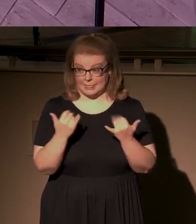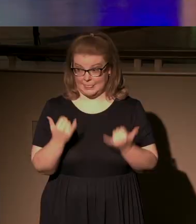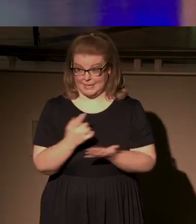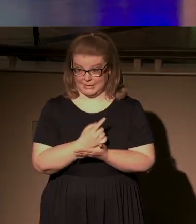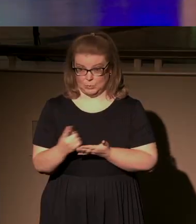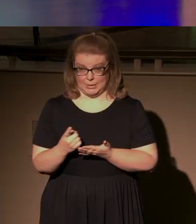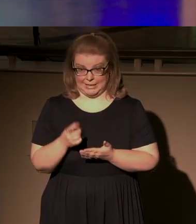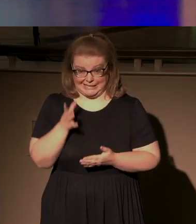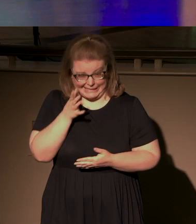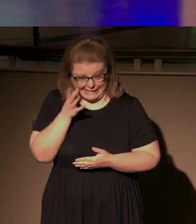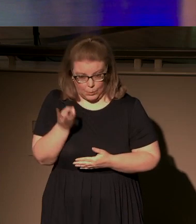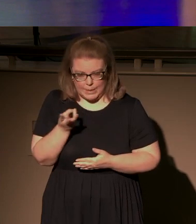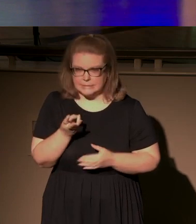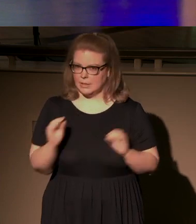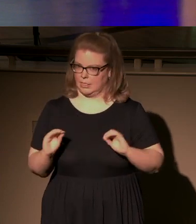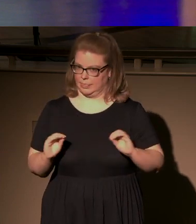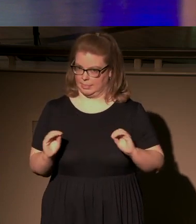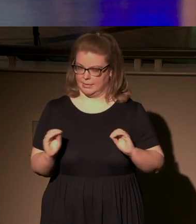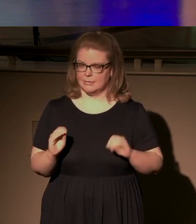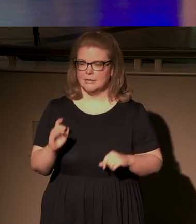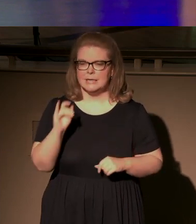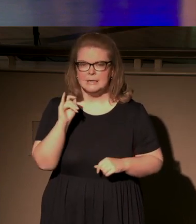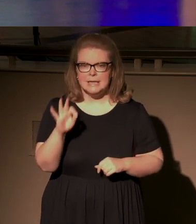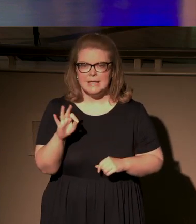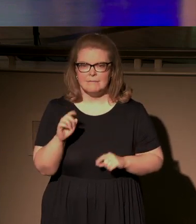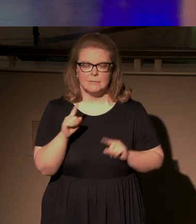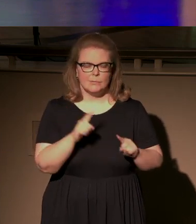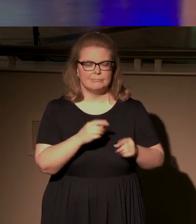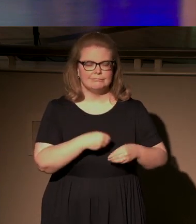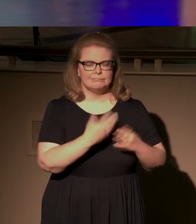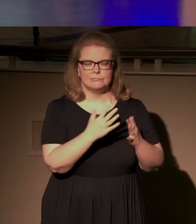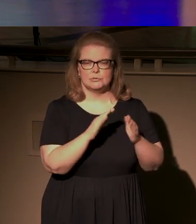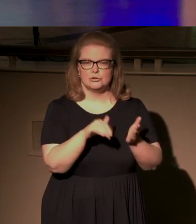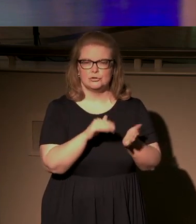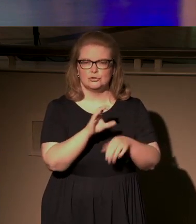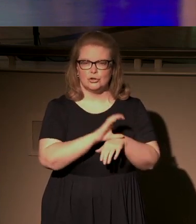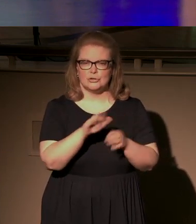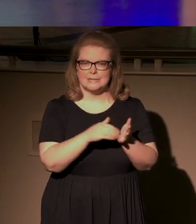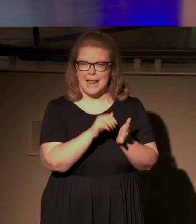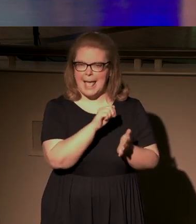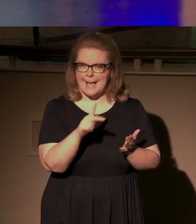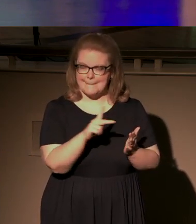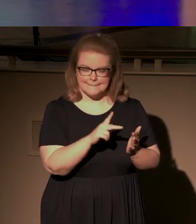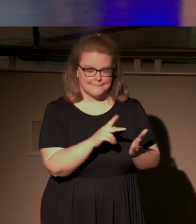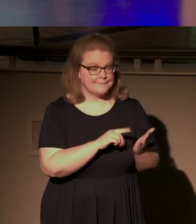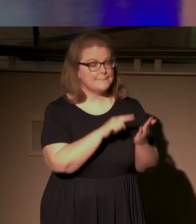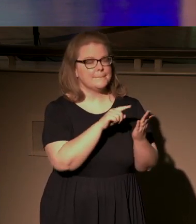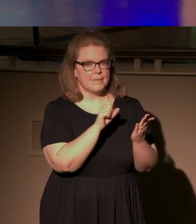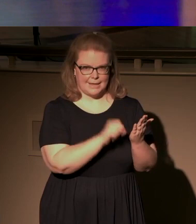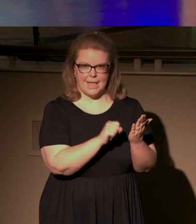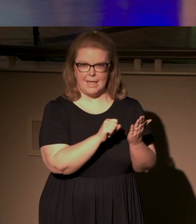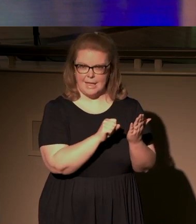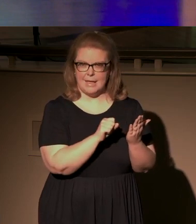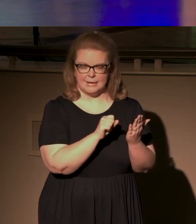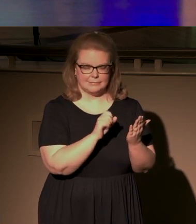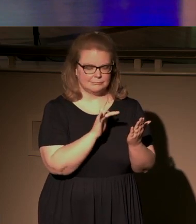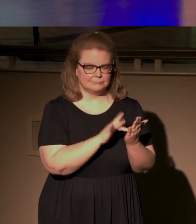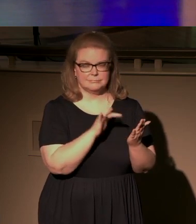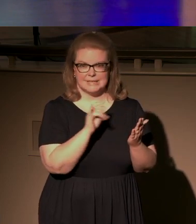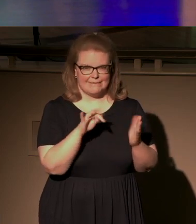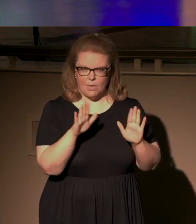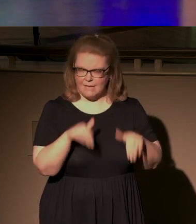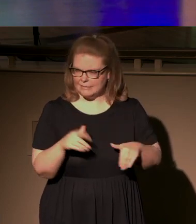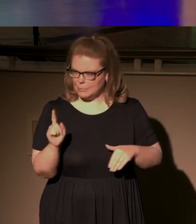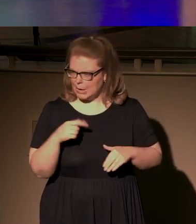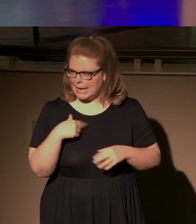Wednesday. If you get the Church Center app, there's some connections here where you can scan in and get that app if you're not plugged into